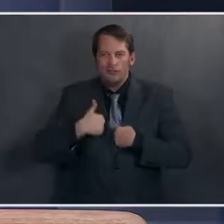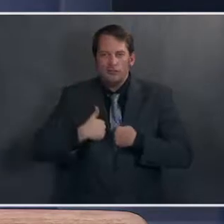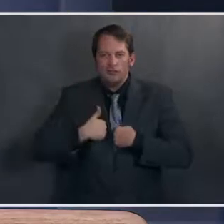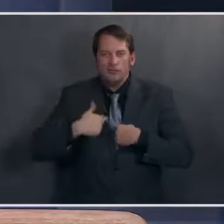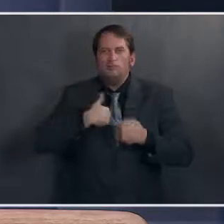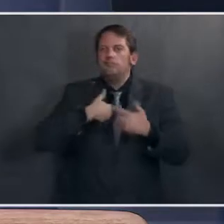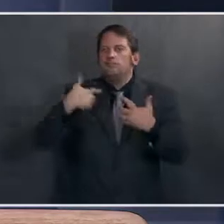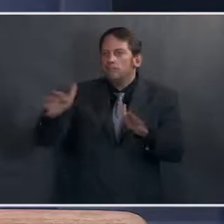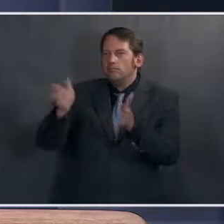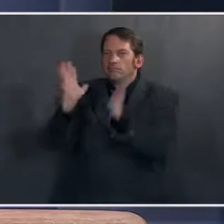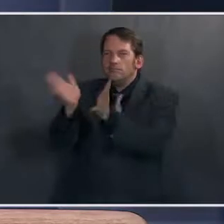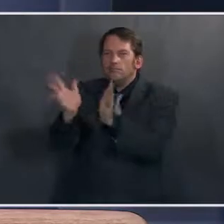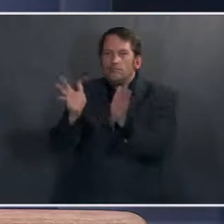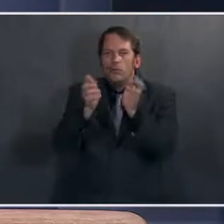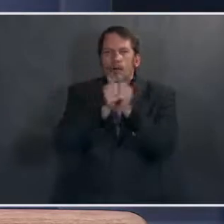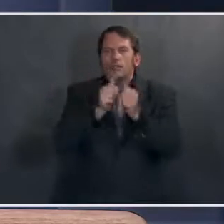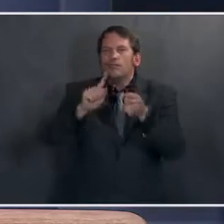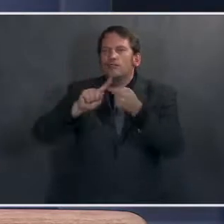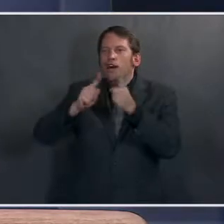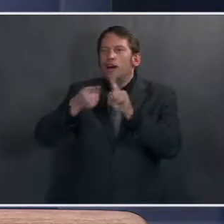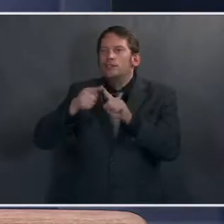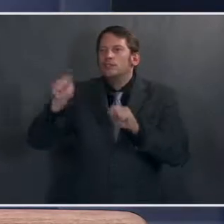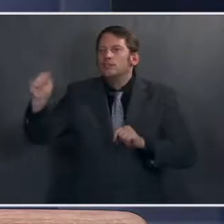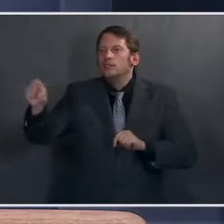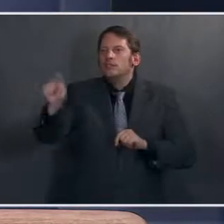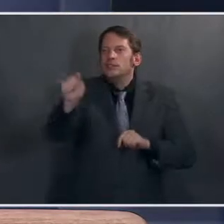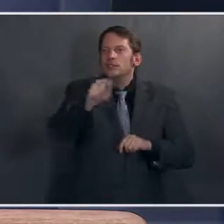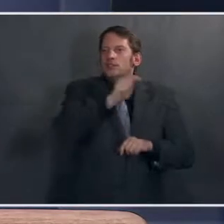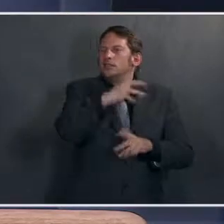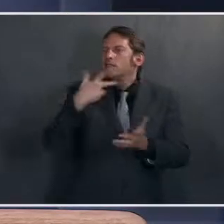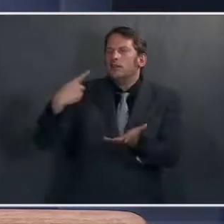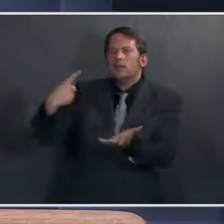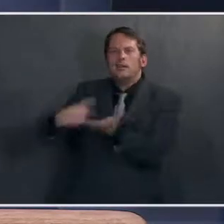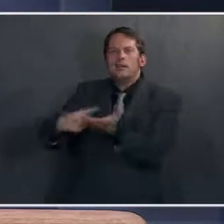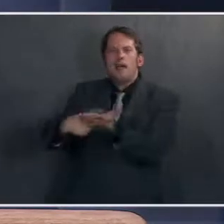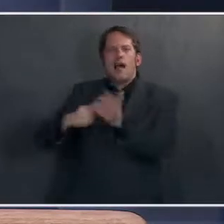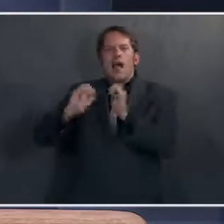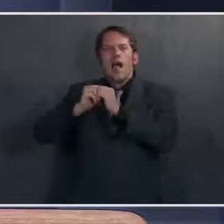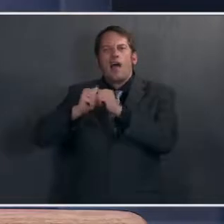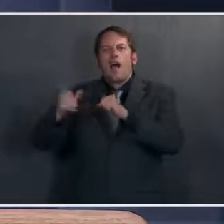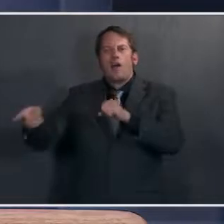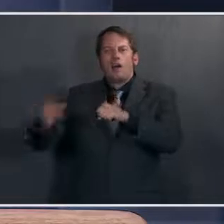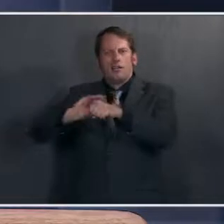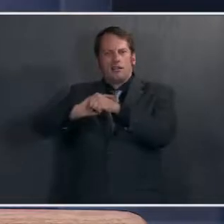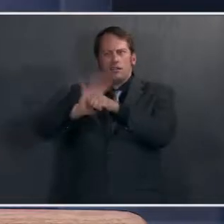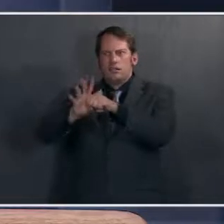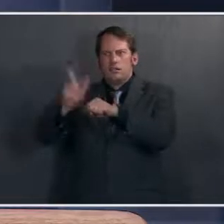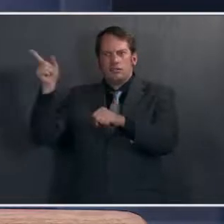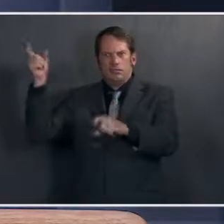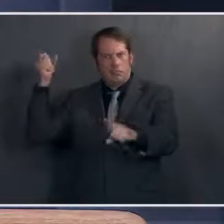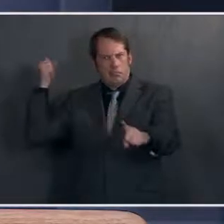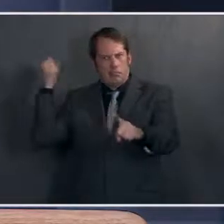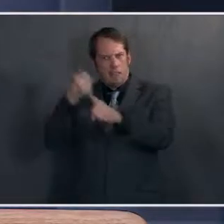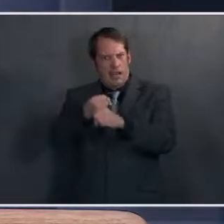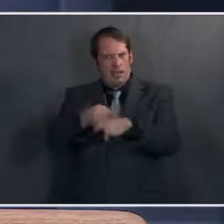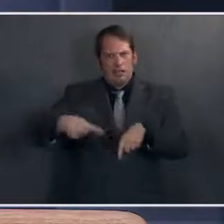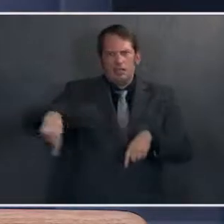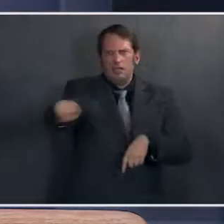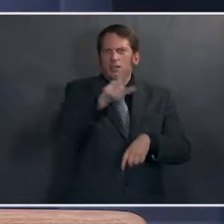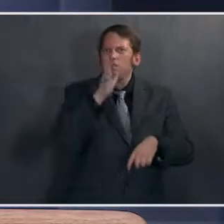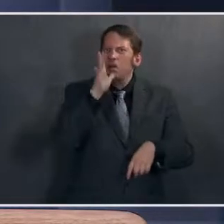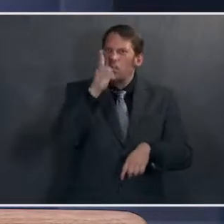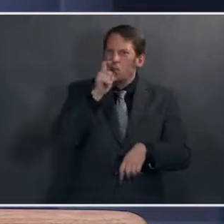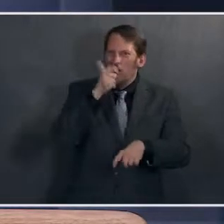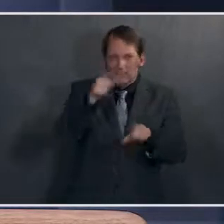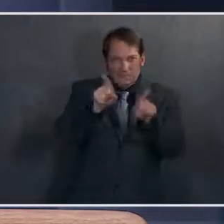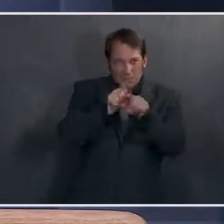the impact of the pandemic on working moms across the country. And what the president has certainly concerned about, as we